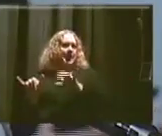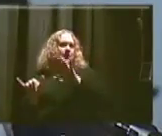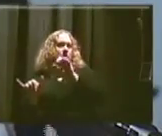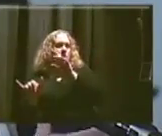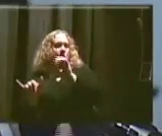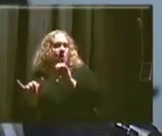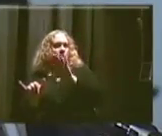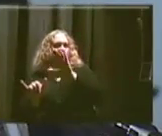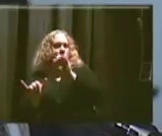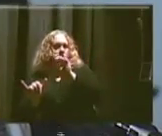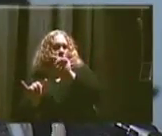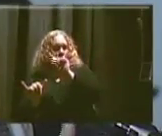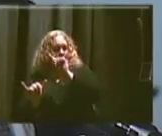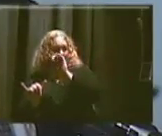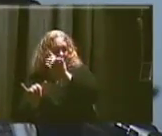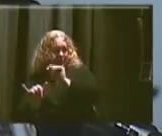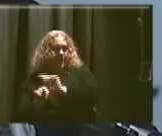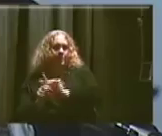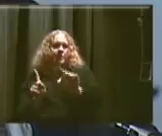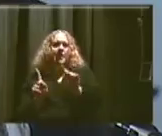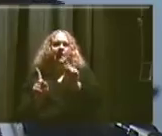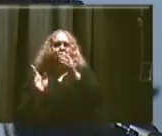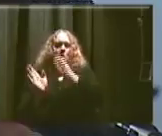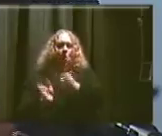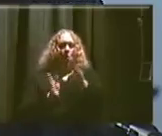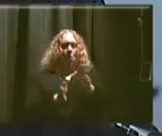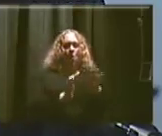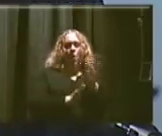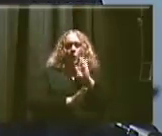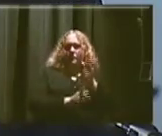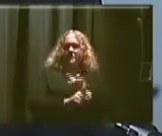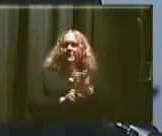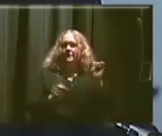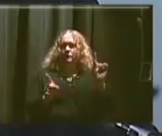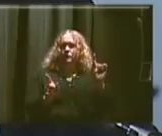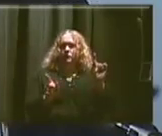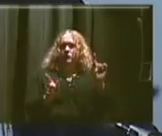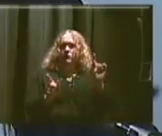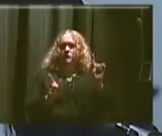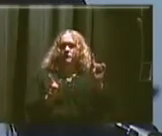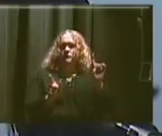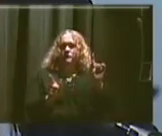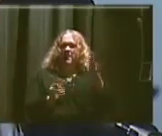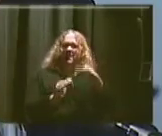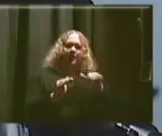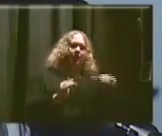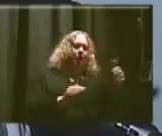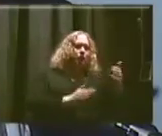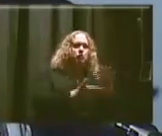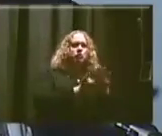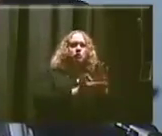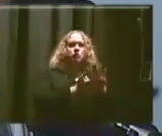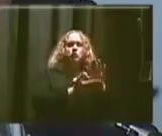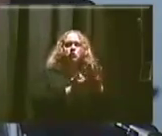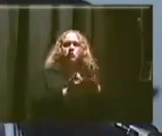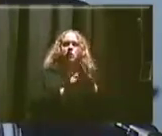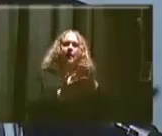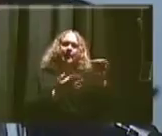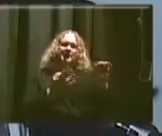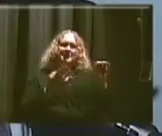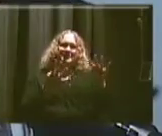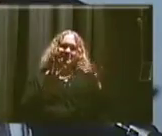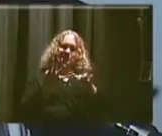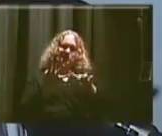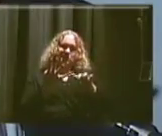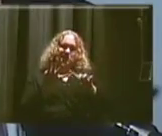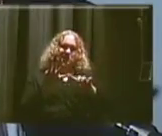It will just be sequenced differently than at the other schools. And the second waiver has to do